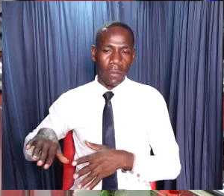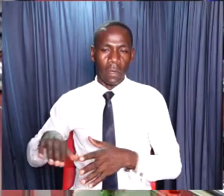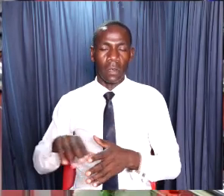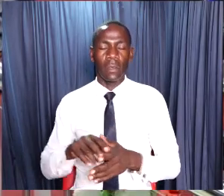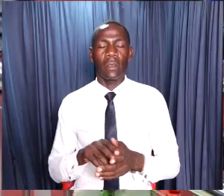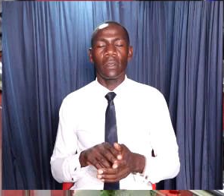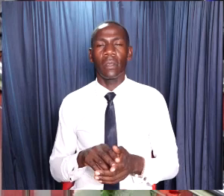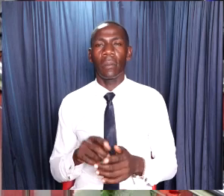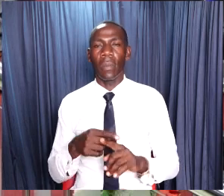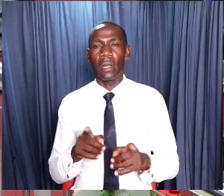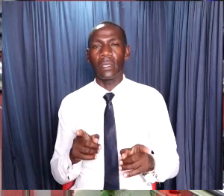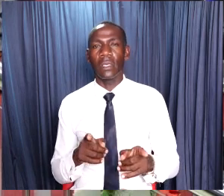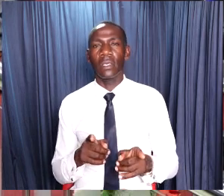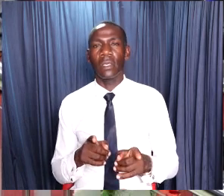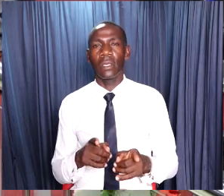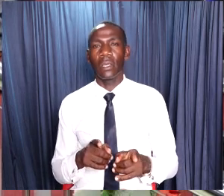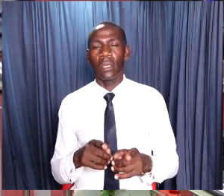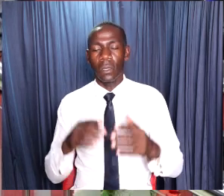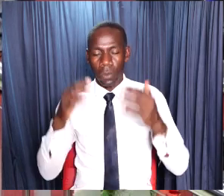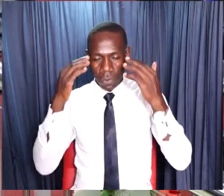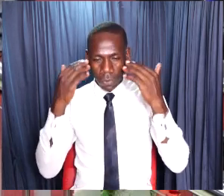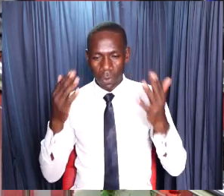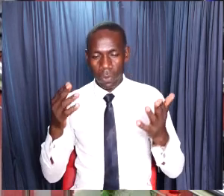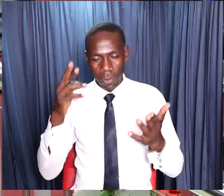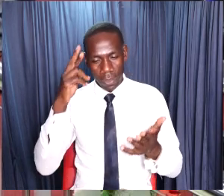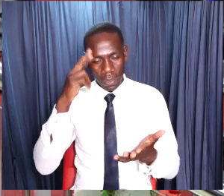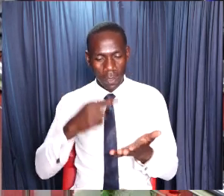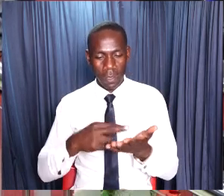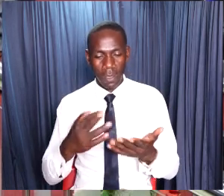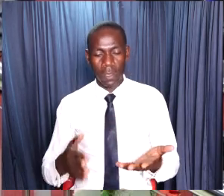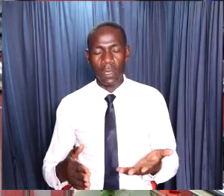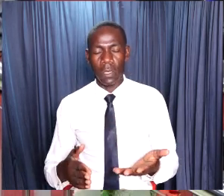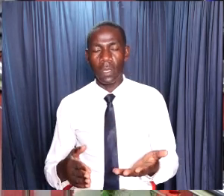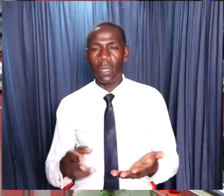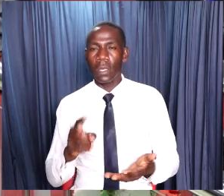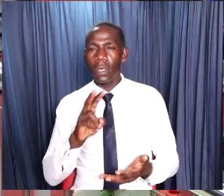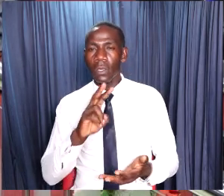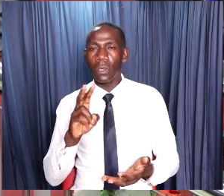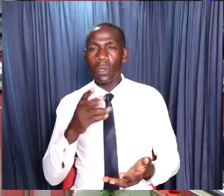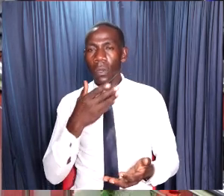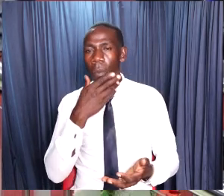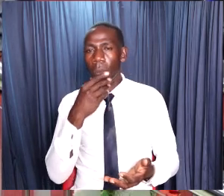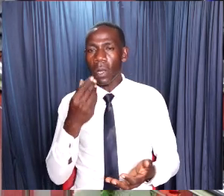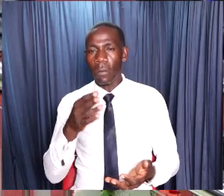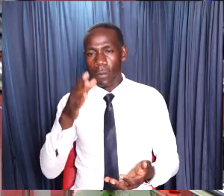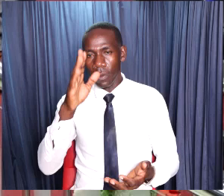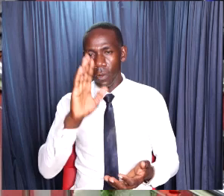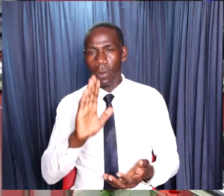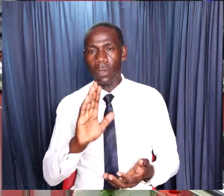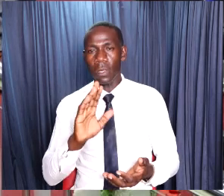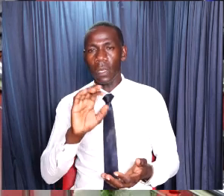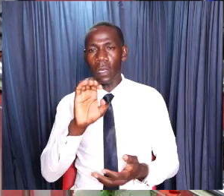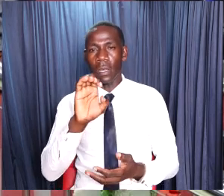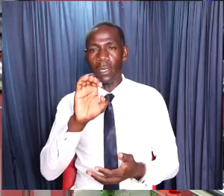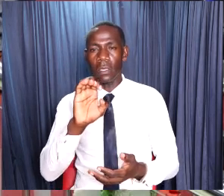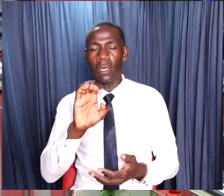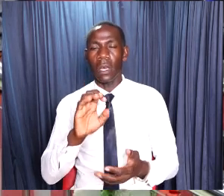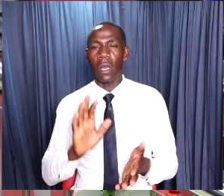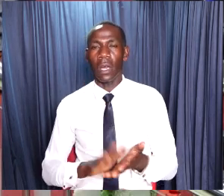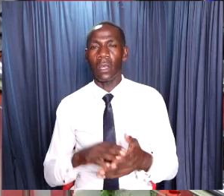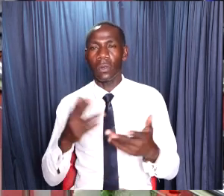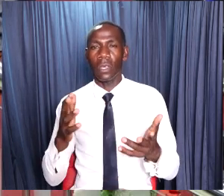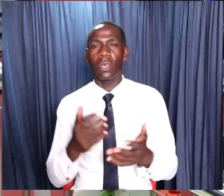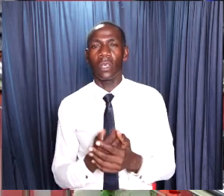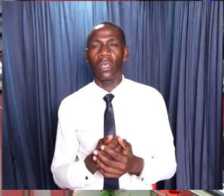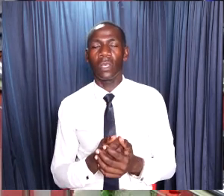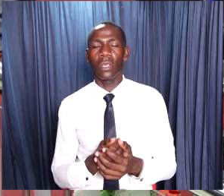left debts. Lakini but hawajui haki. They never knew righteousness. Akamuona Elisha mtu wa Mungu. She saw Elisha the man of God.